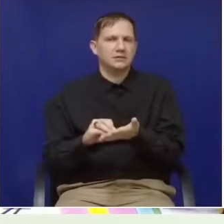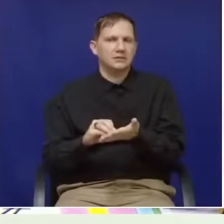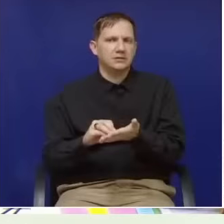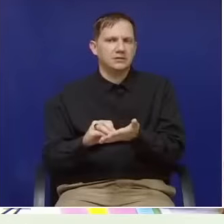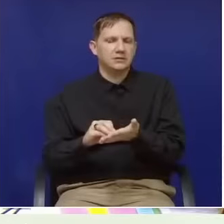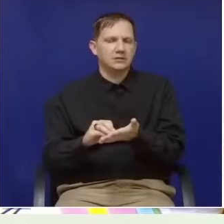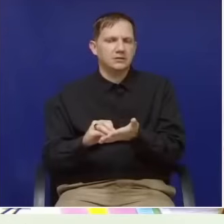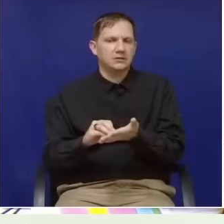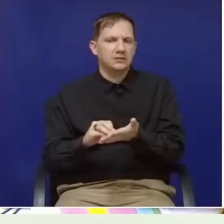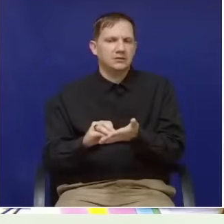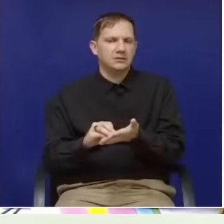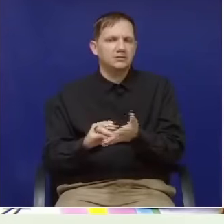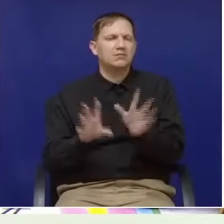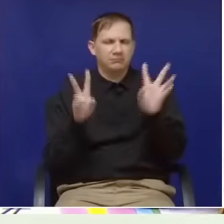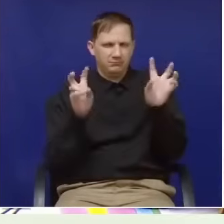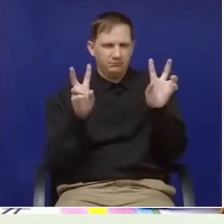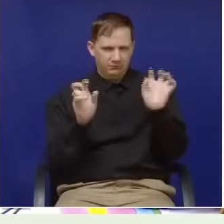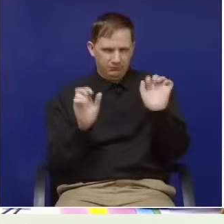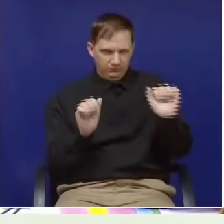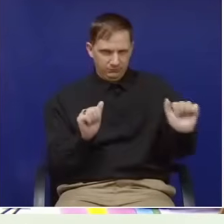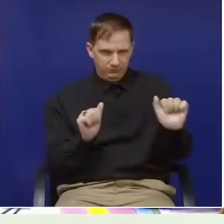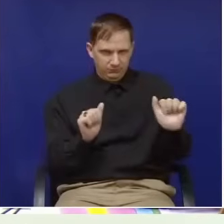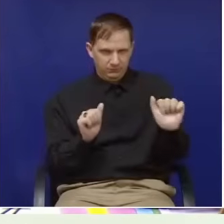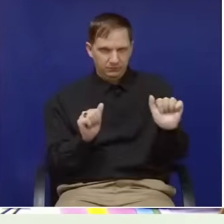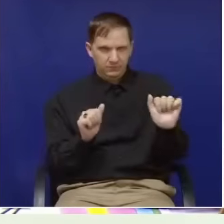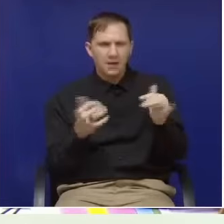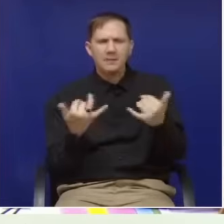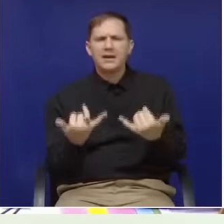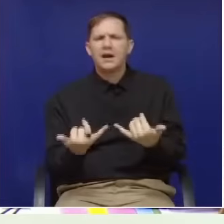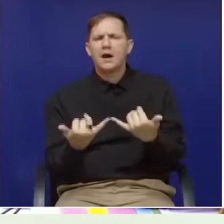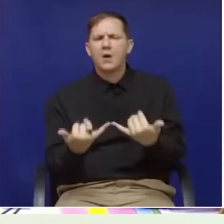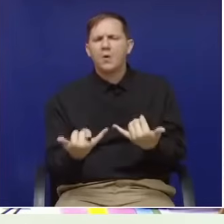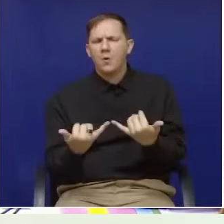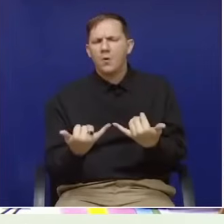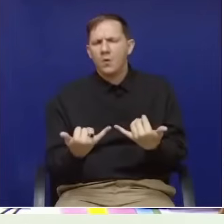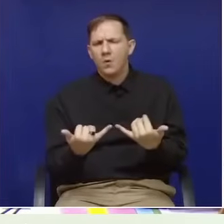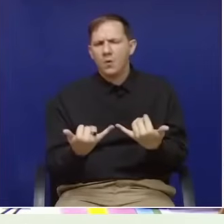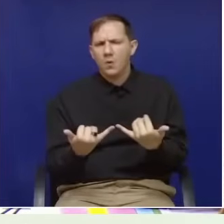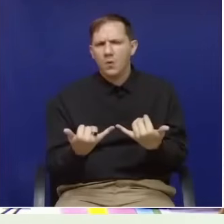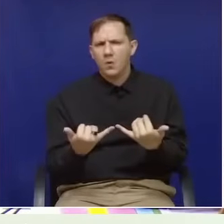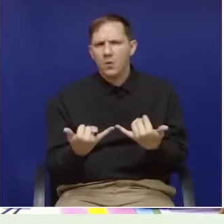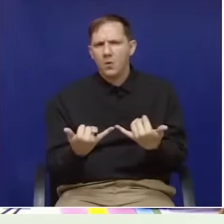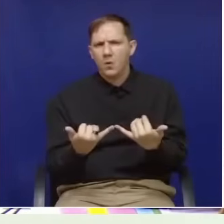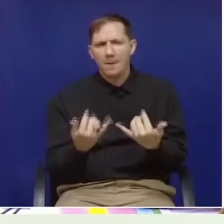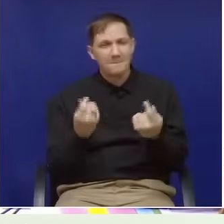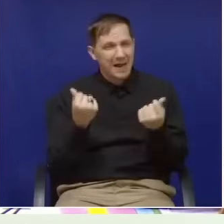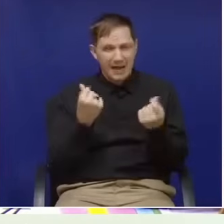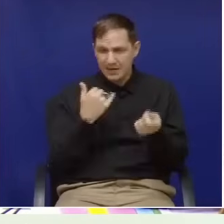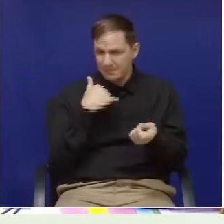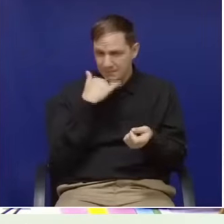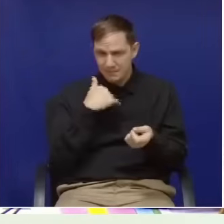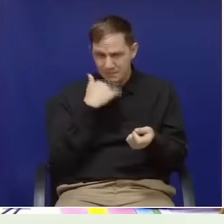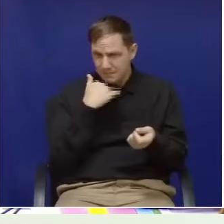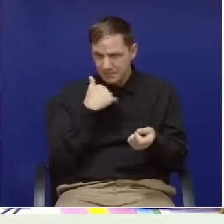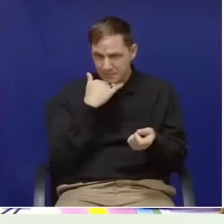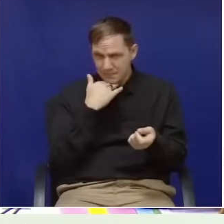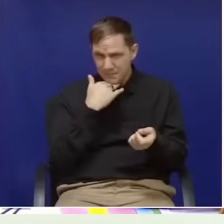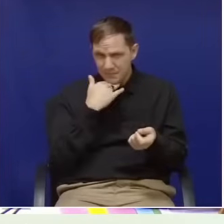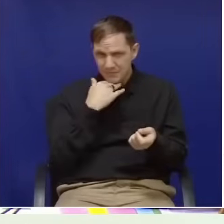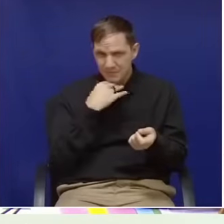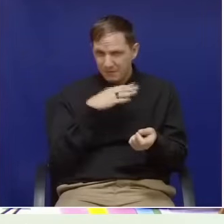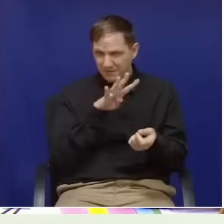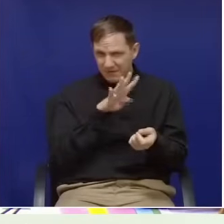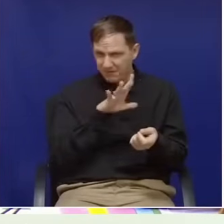actually on those items. And the issue here is that that shortfall which is indicated, it's